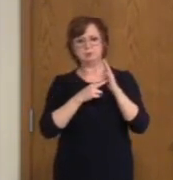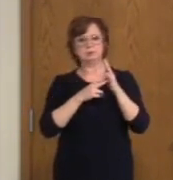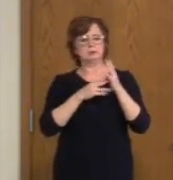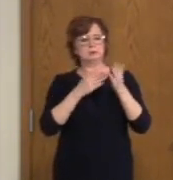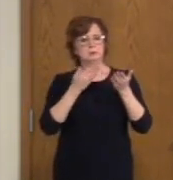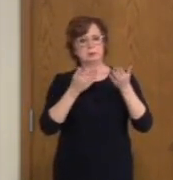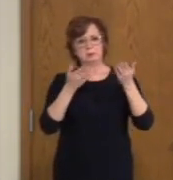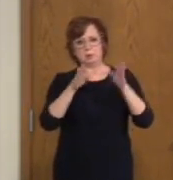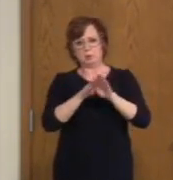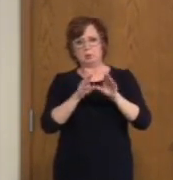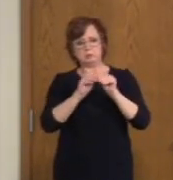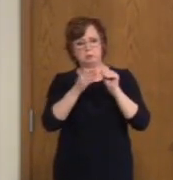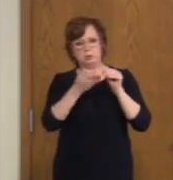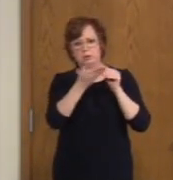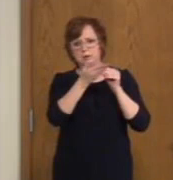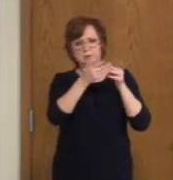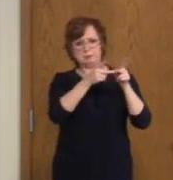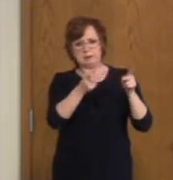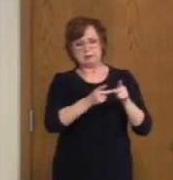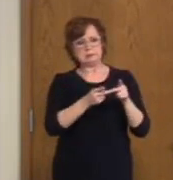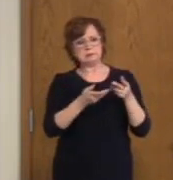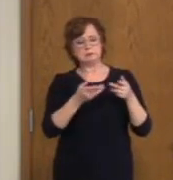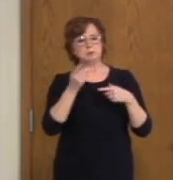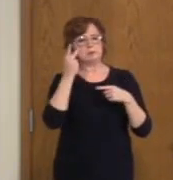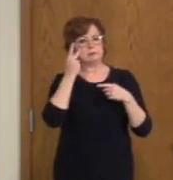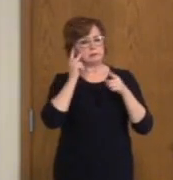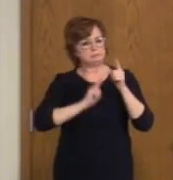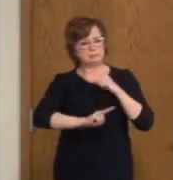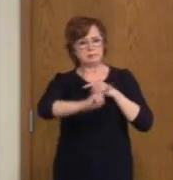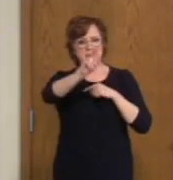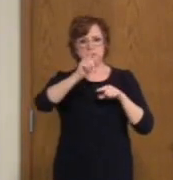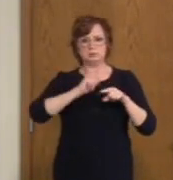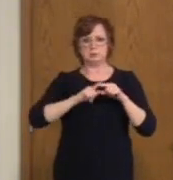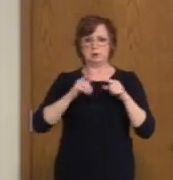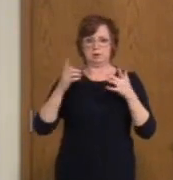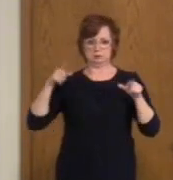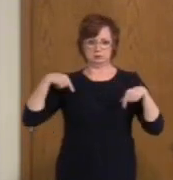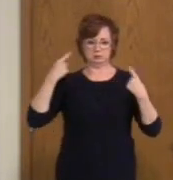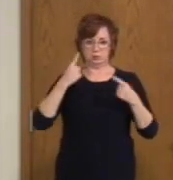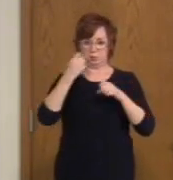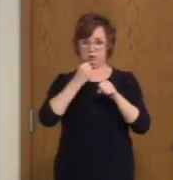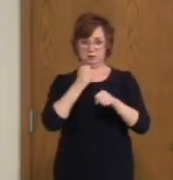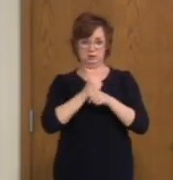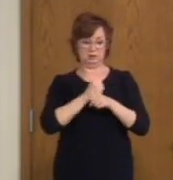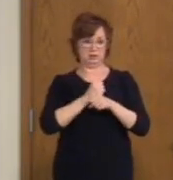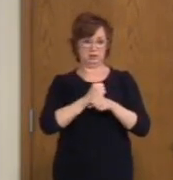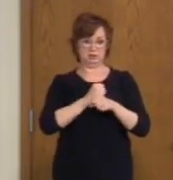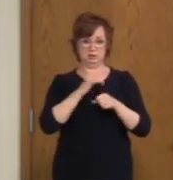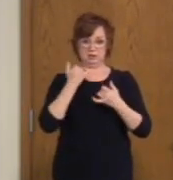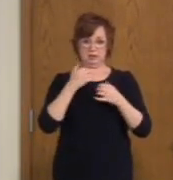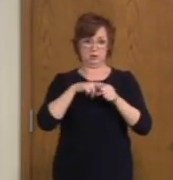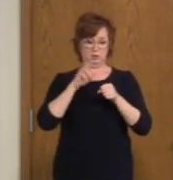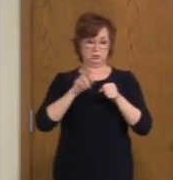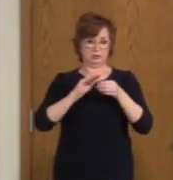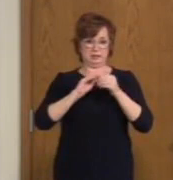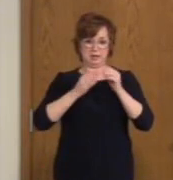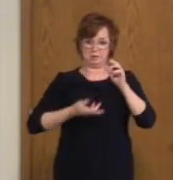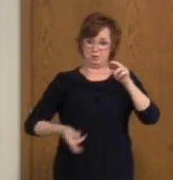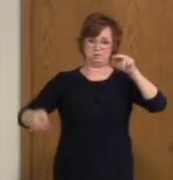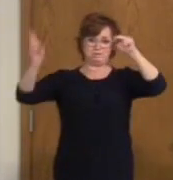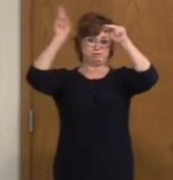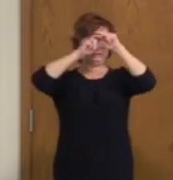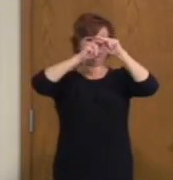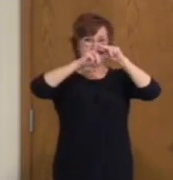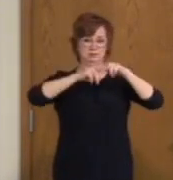been in Regina since anywhere in Saskatchewan since March 2020, we hope things will turn around. But it